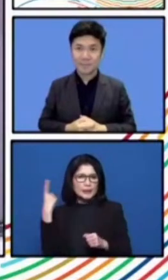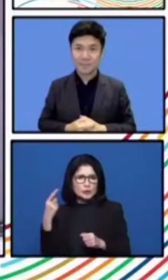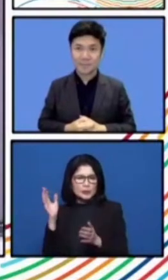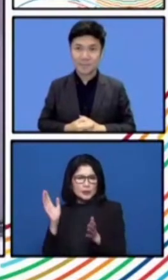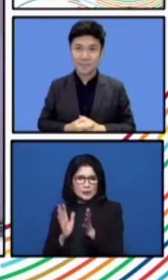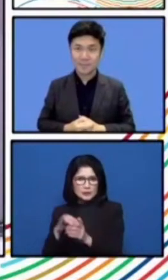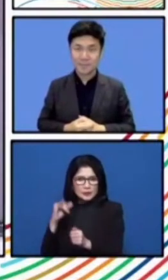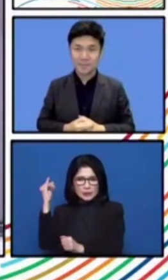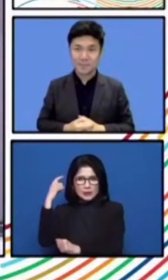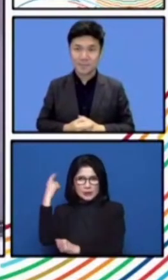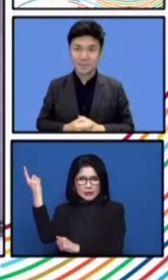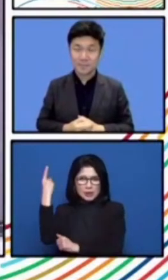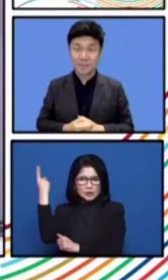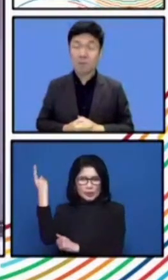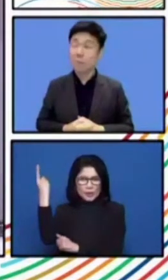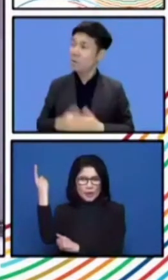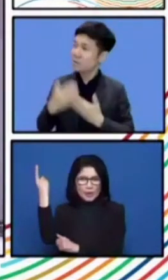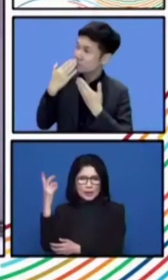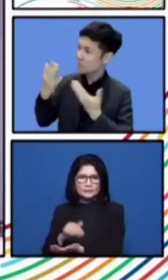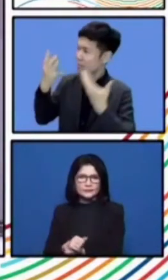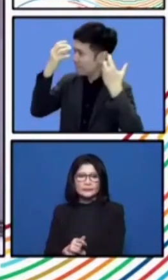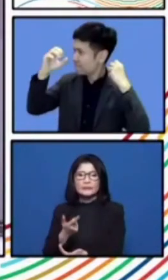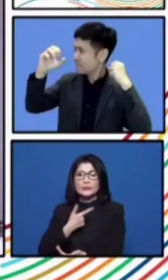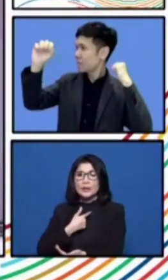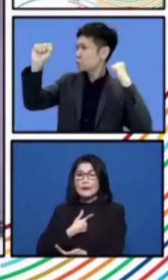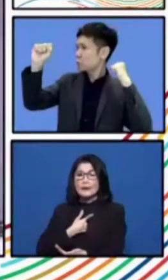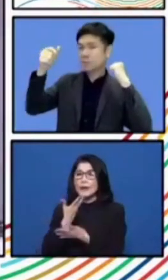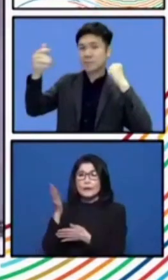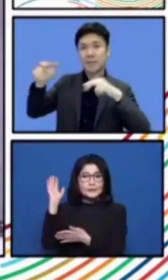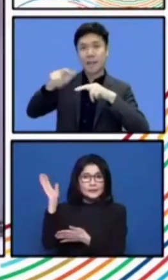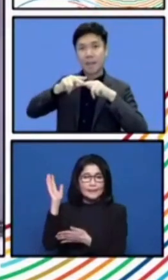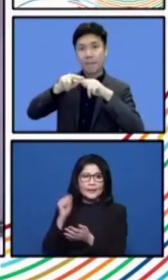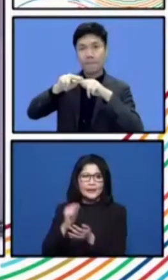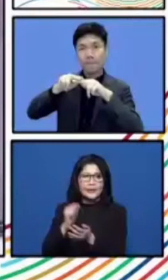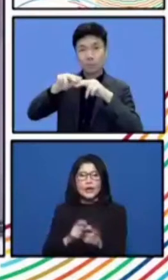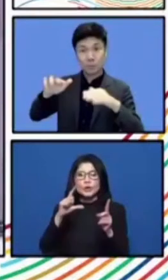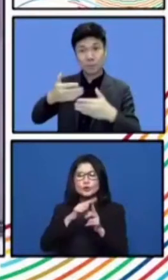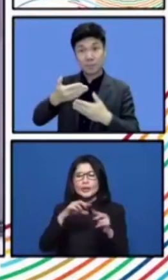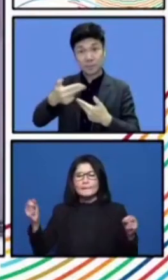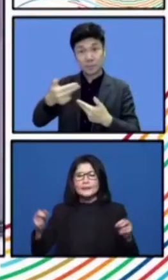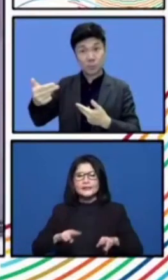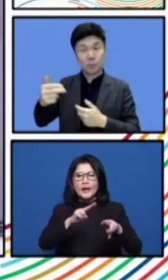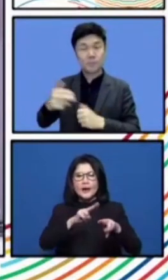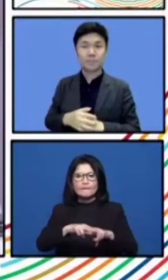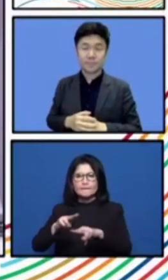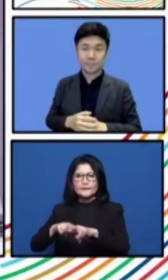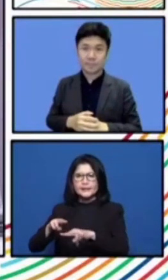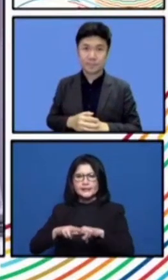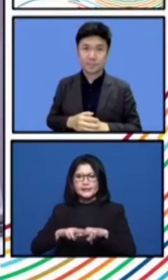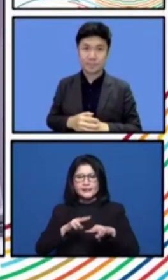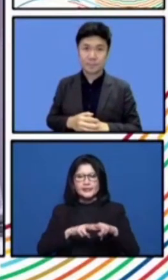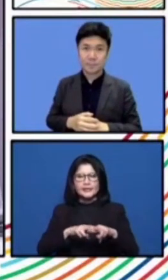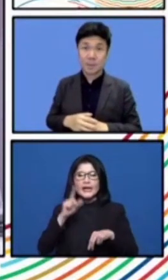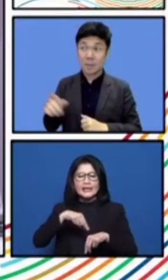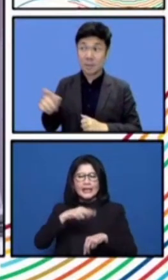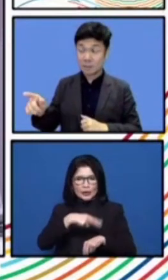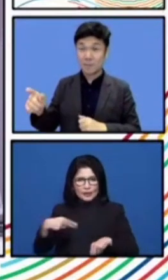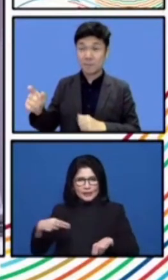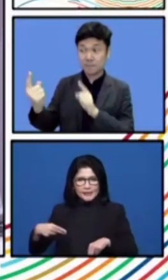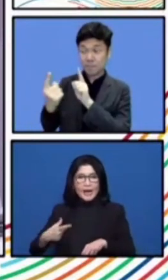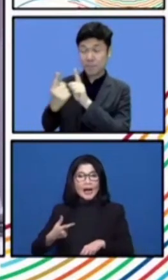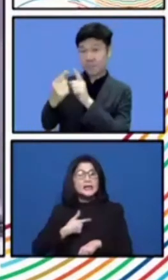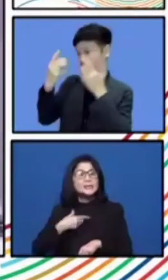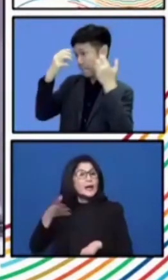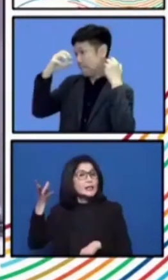ambassador of Fiji in in Indonesia probably with Indonesia because I heard from him the other day was it yesterday